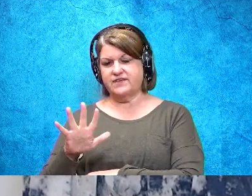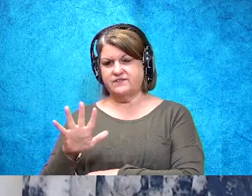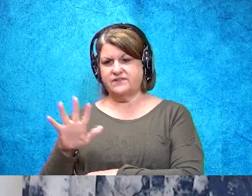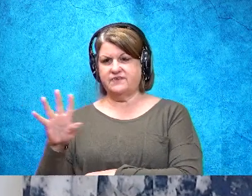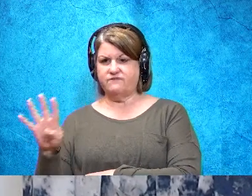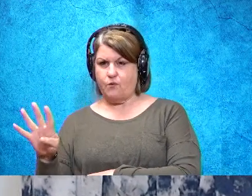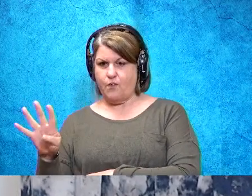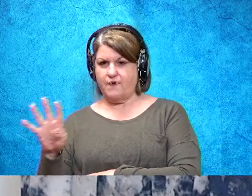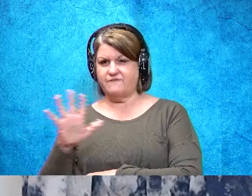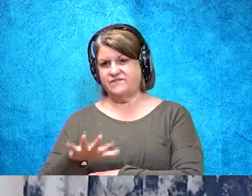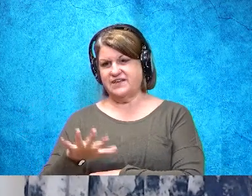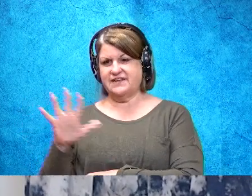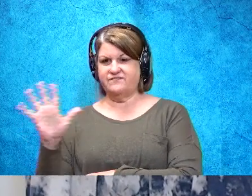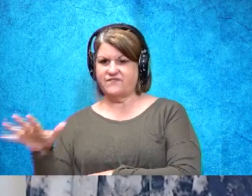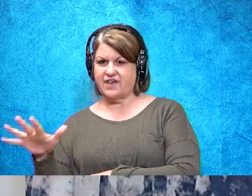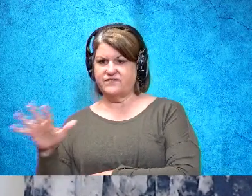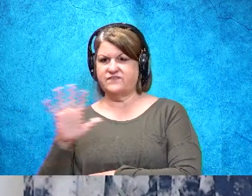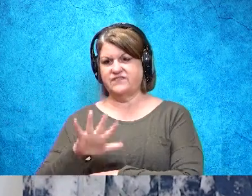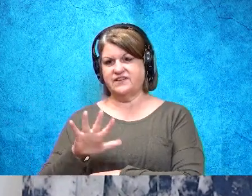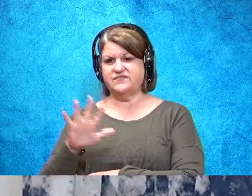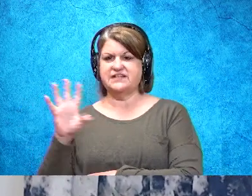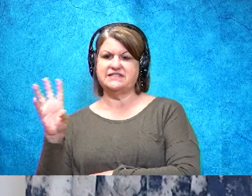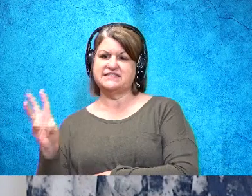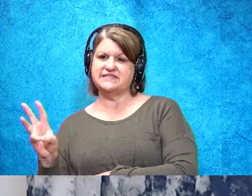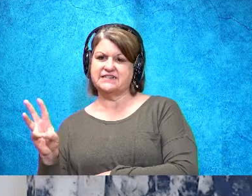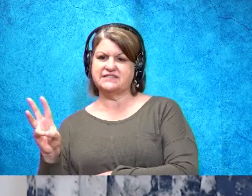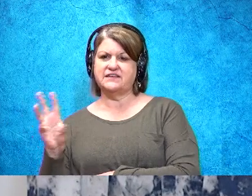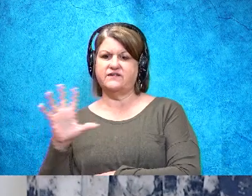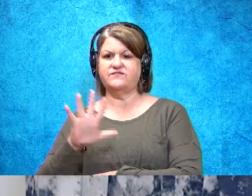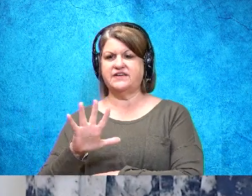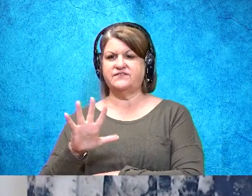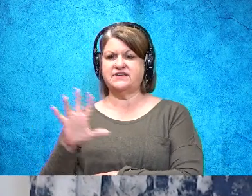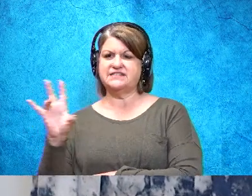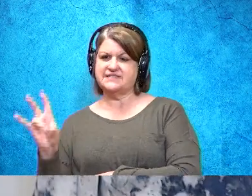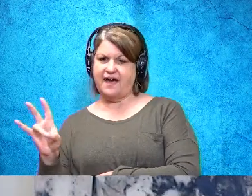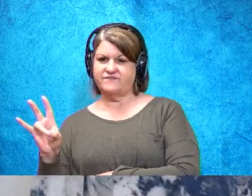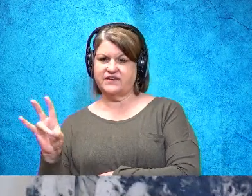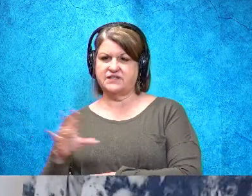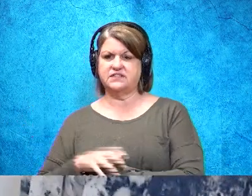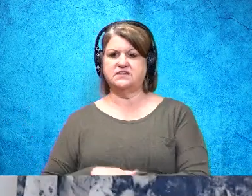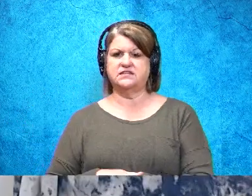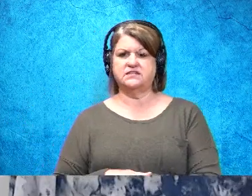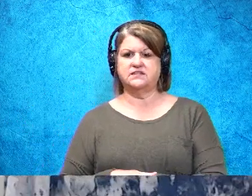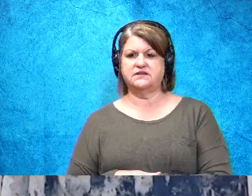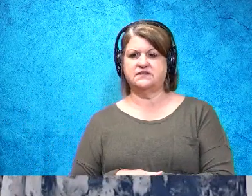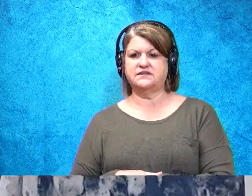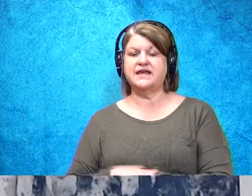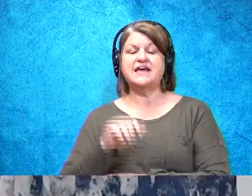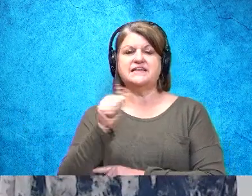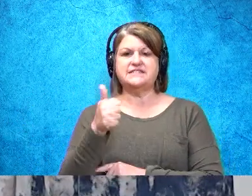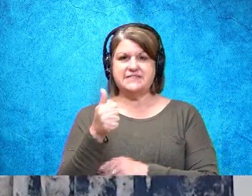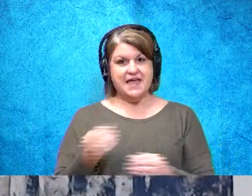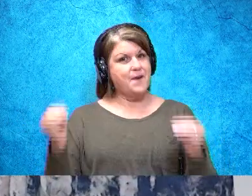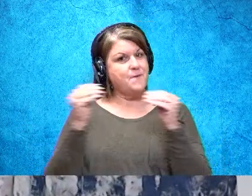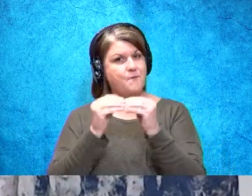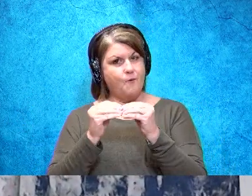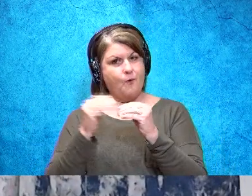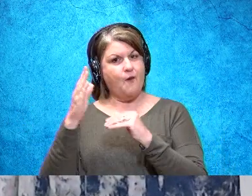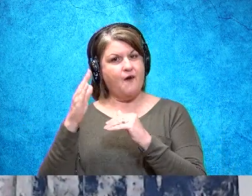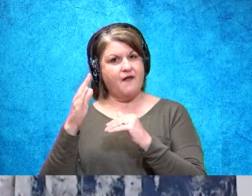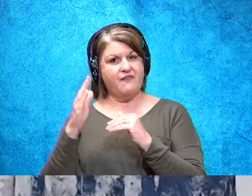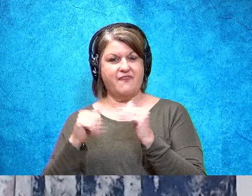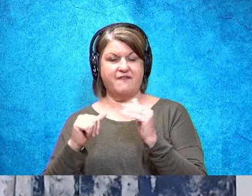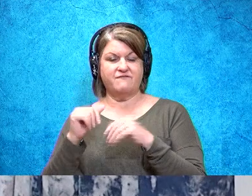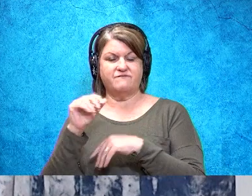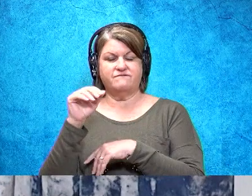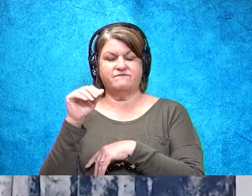54, 55, 56, 57. 10 more than